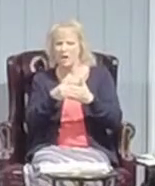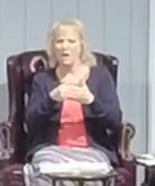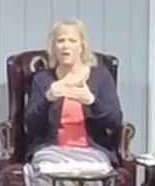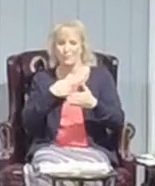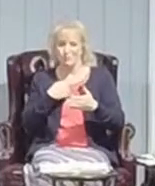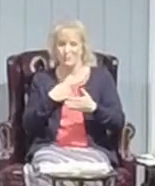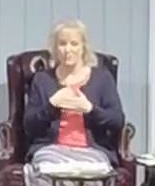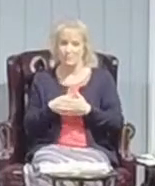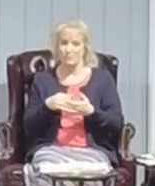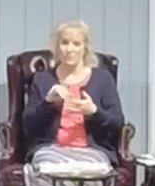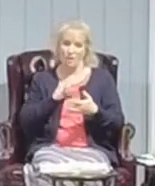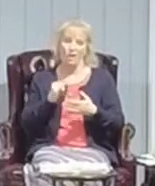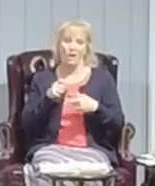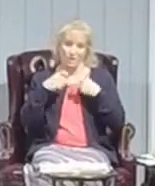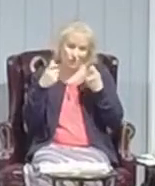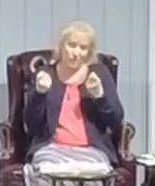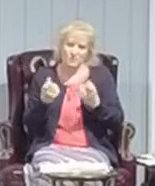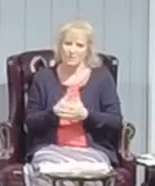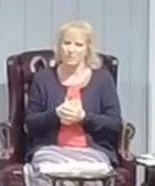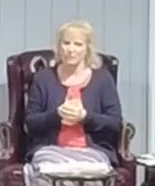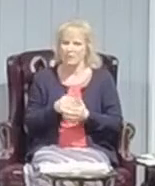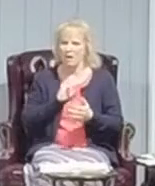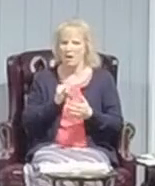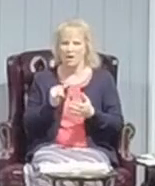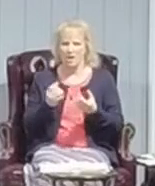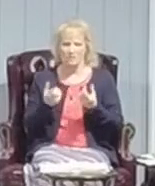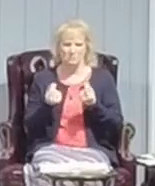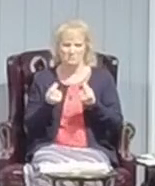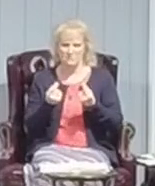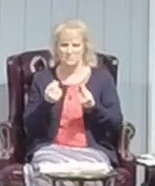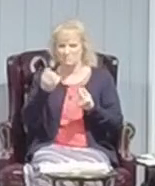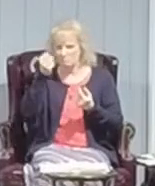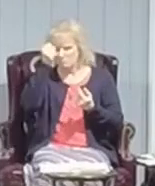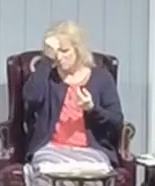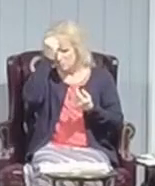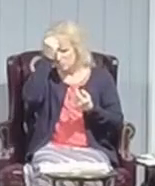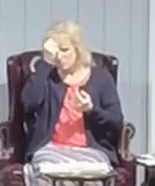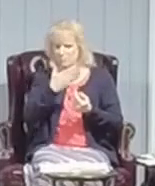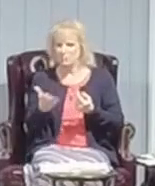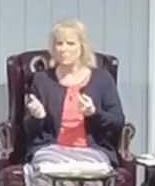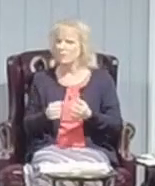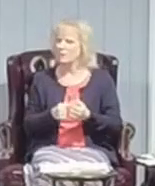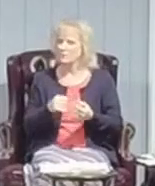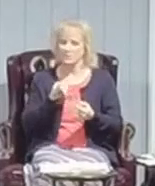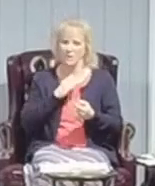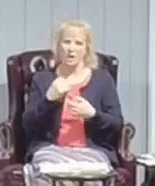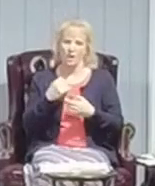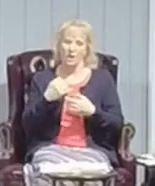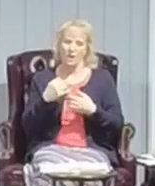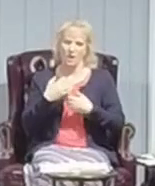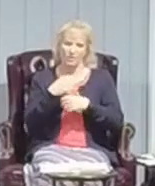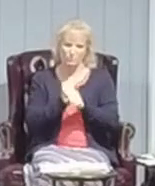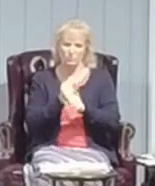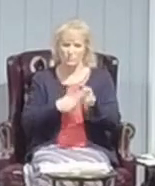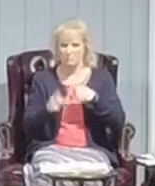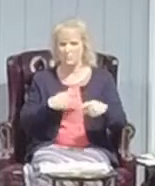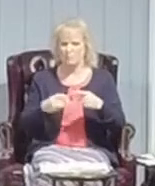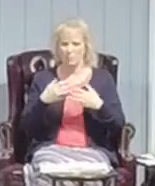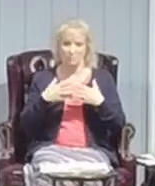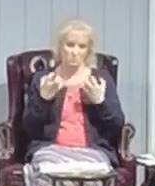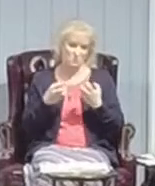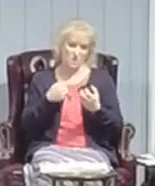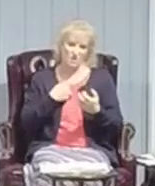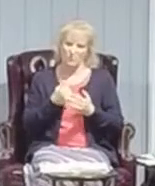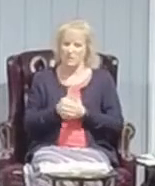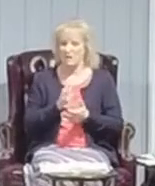I mean, I make mistakes. I've done some dumb things. I've gotten people mad at me, and actually,